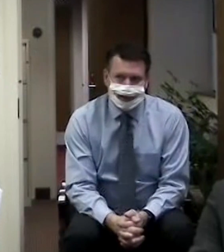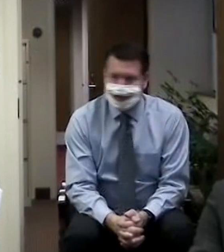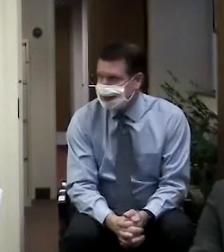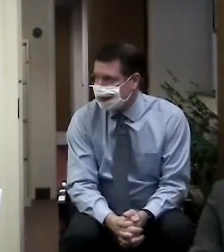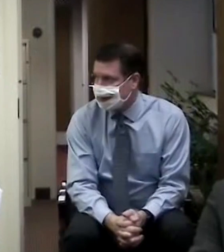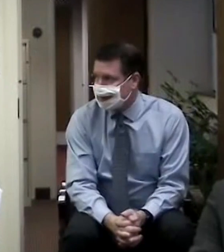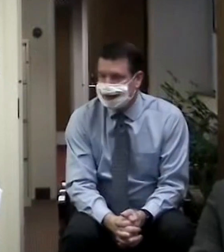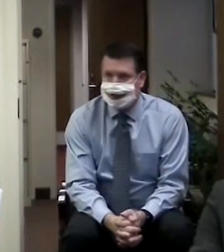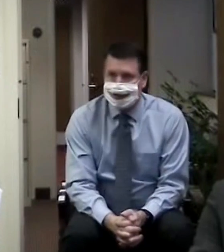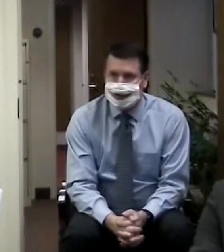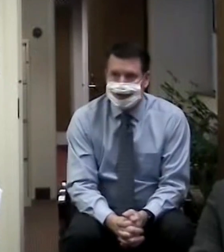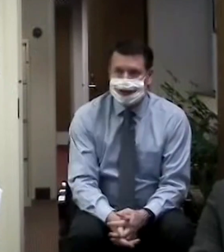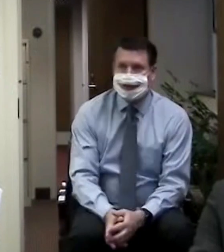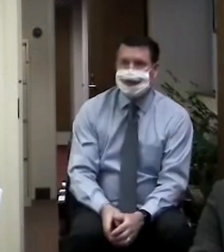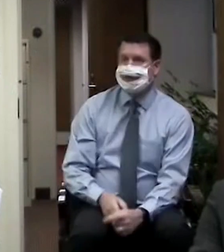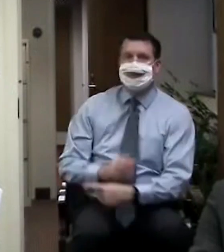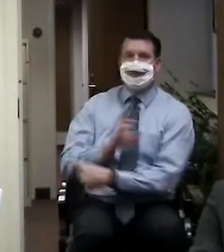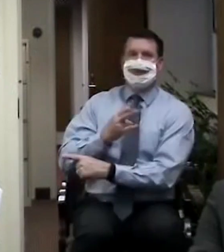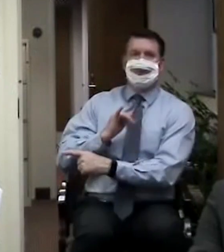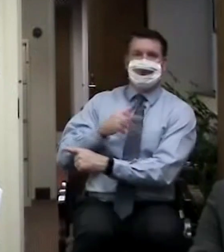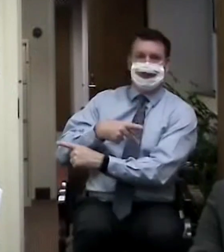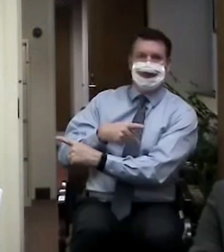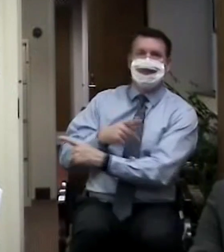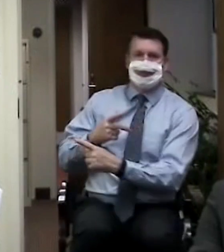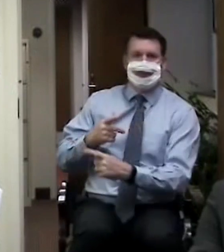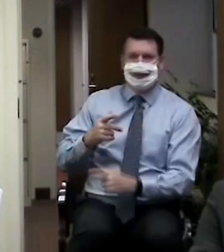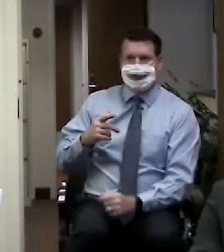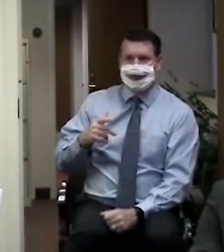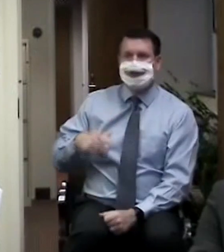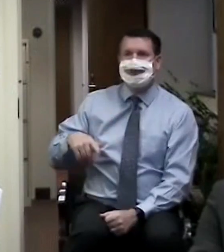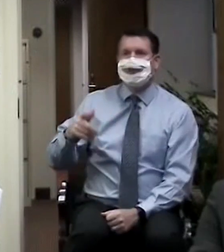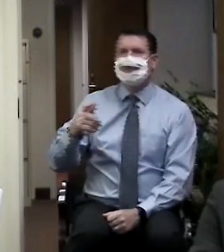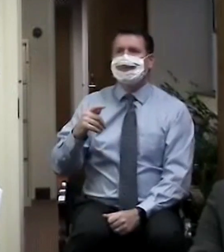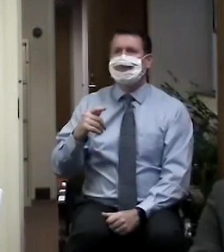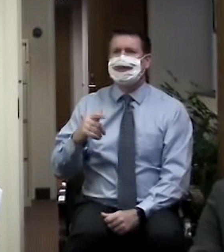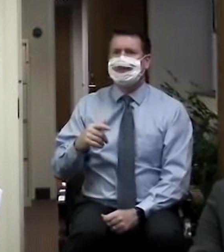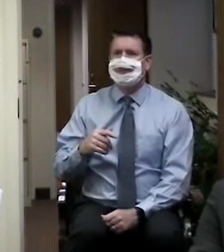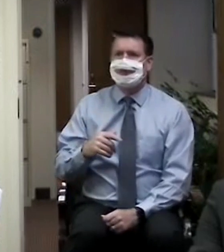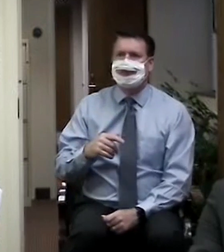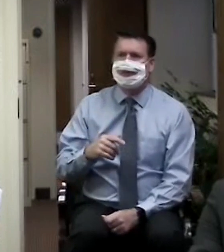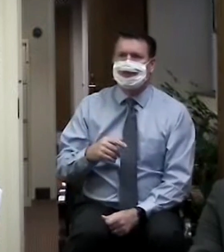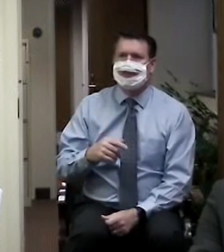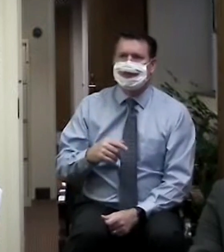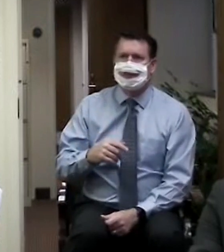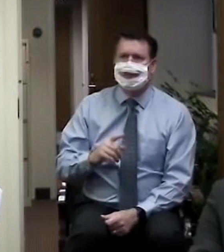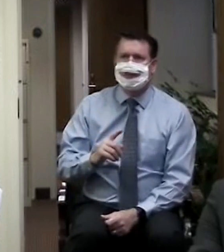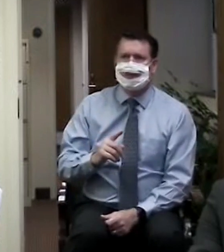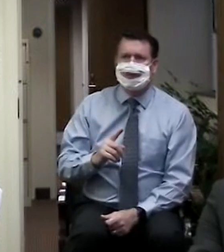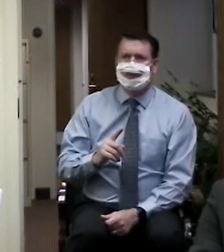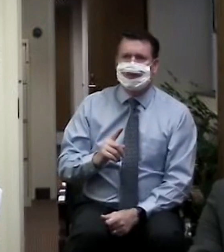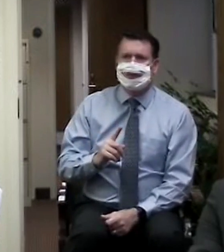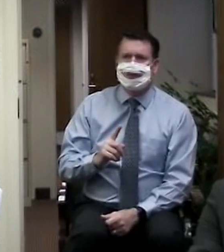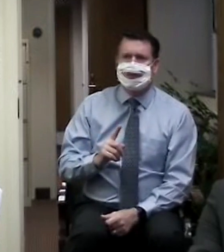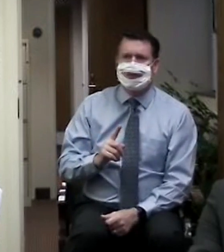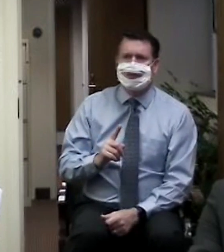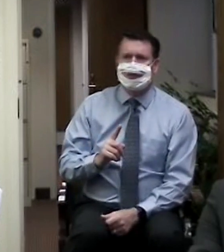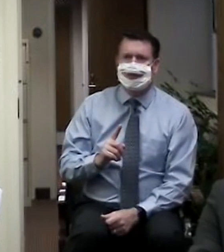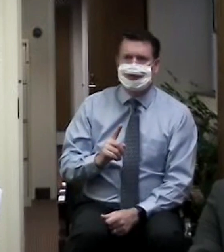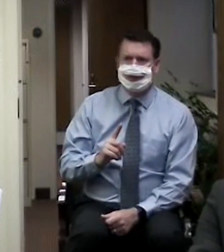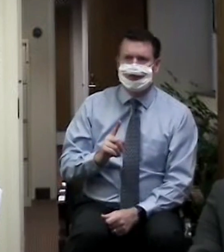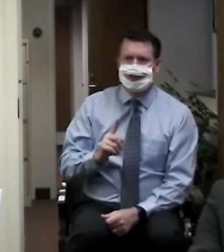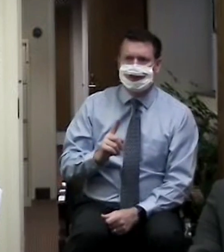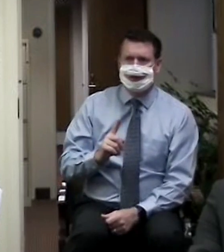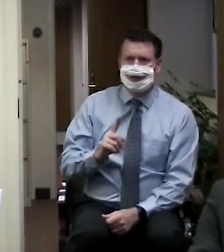inpatient census. It's 70% of the surge capacity. So it's a different number, and we can have a larger